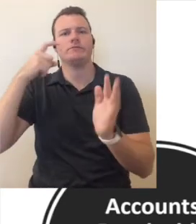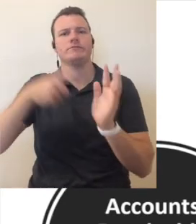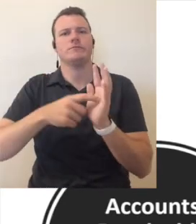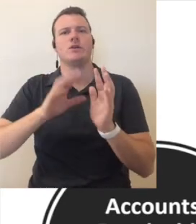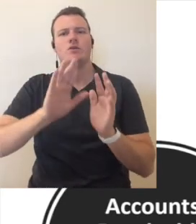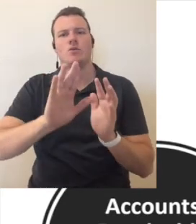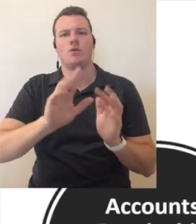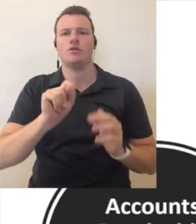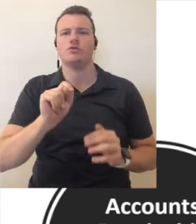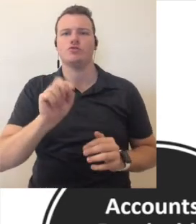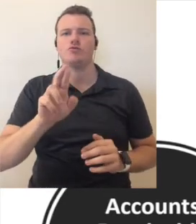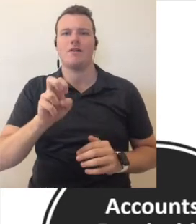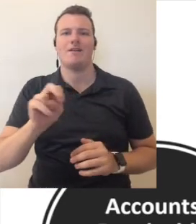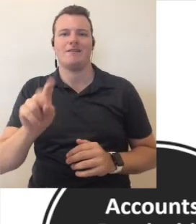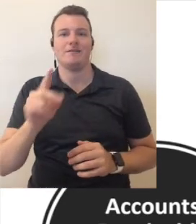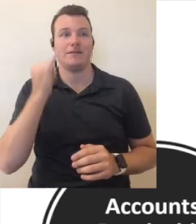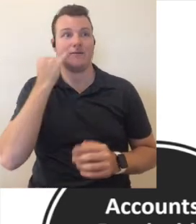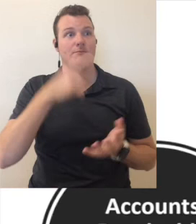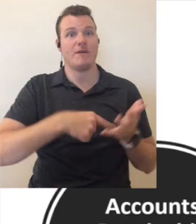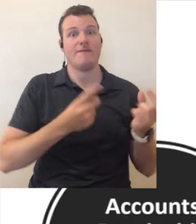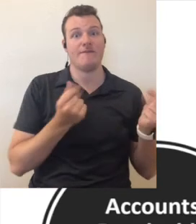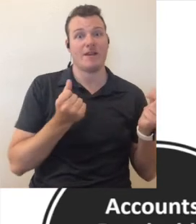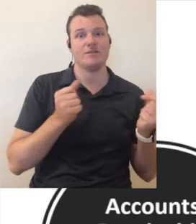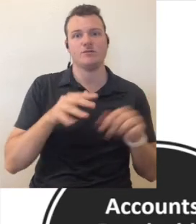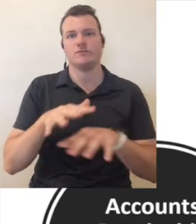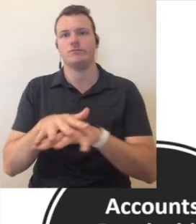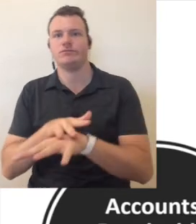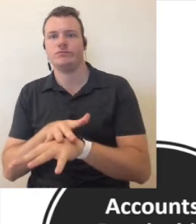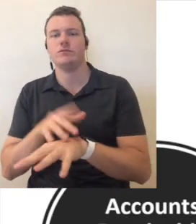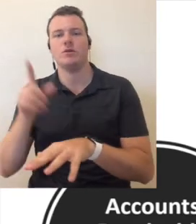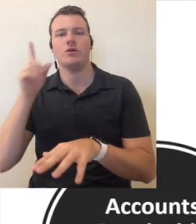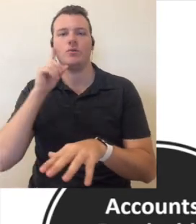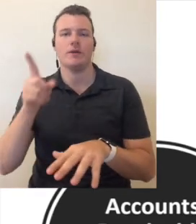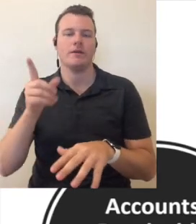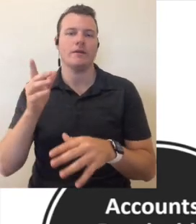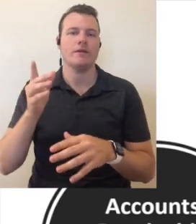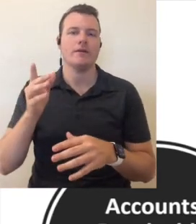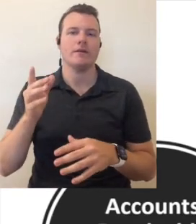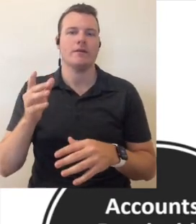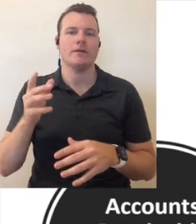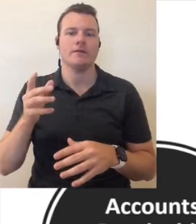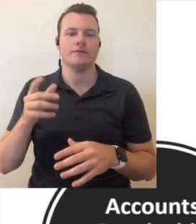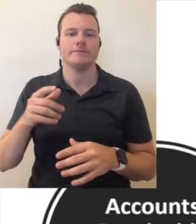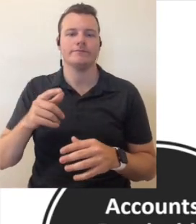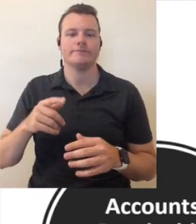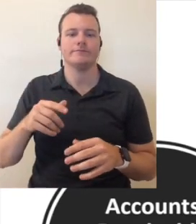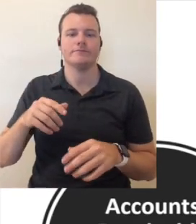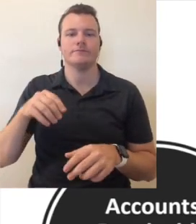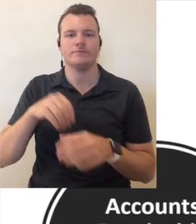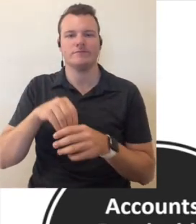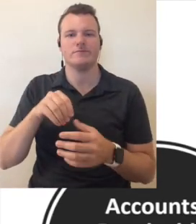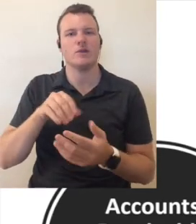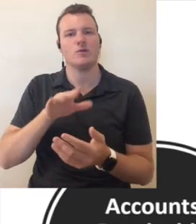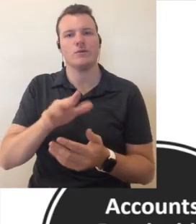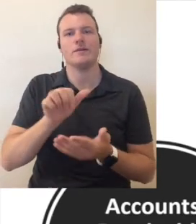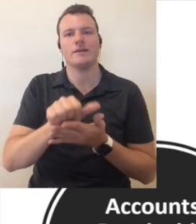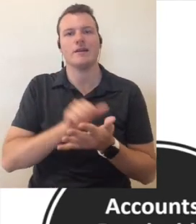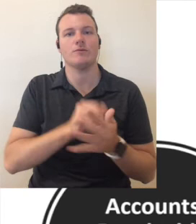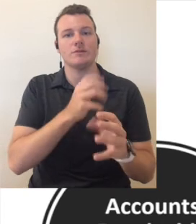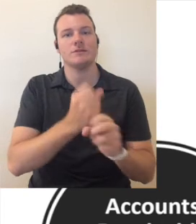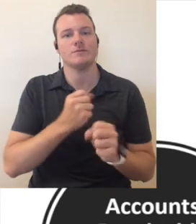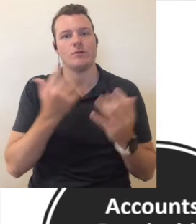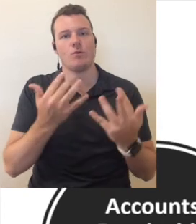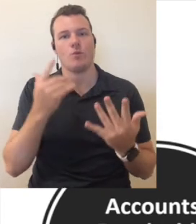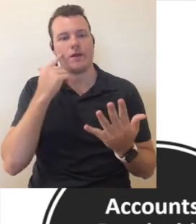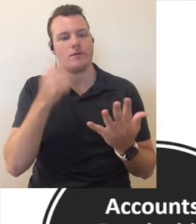different payers, this is a nice way to look at their trends to see how quickly you're getting paid, because it's going to back